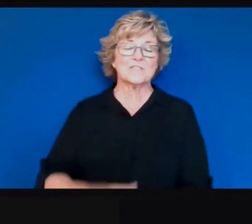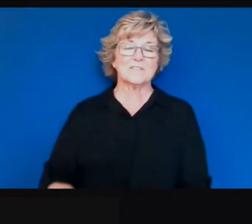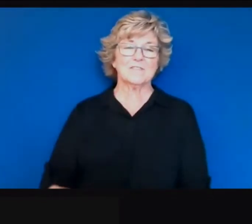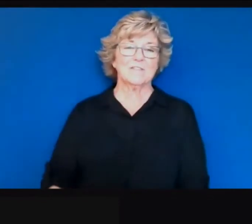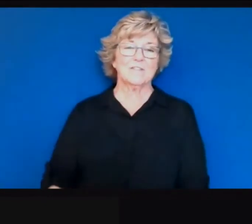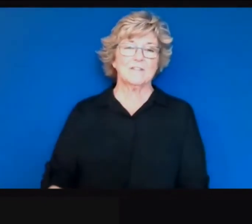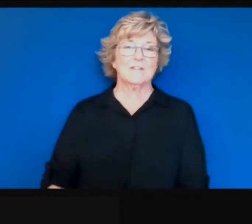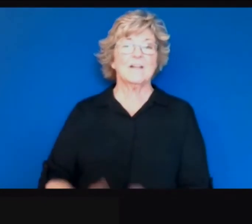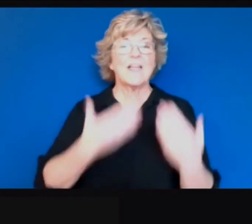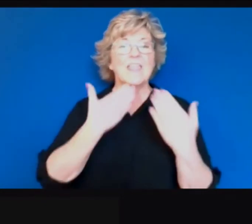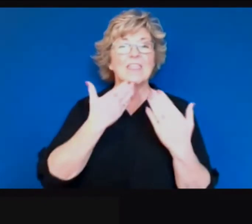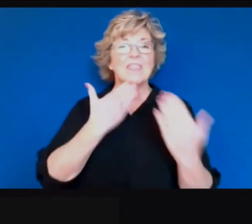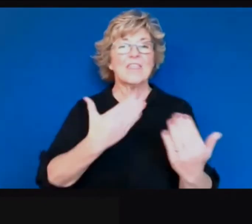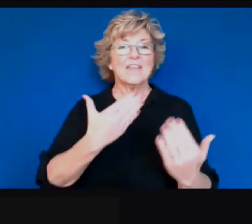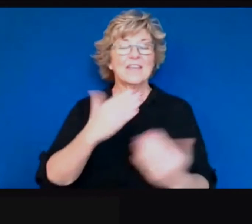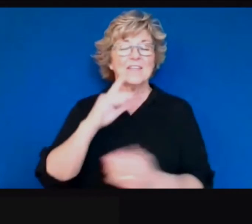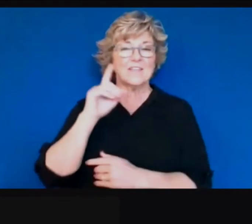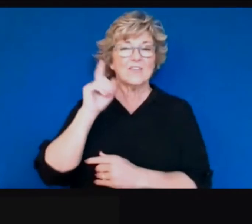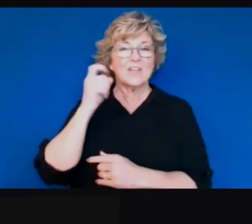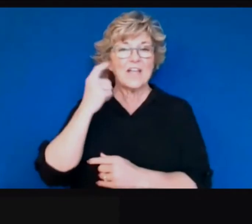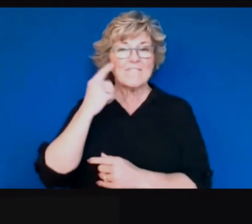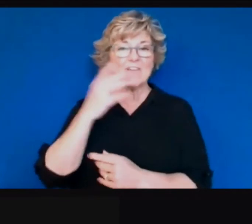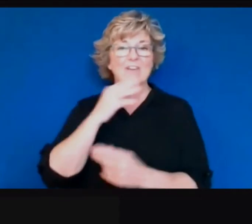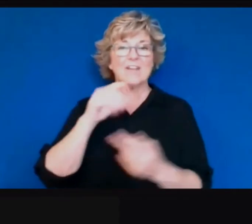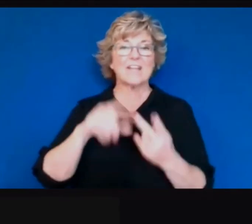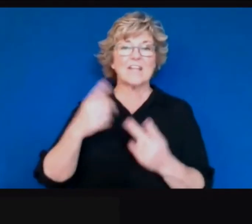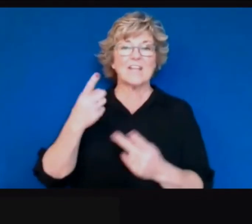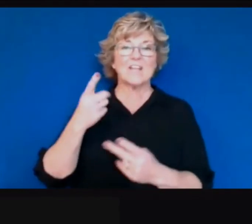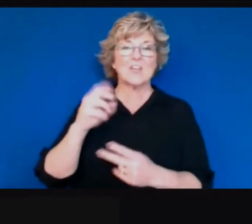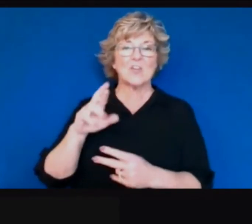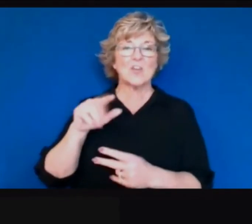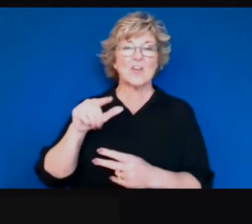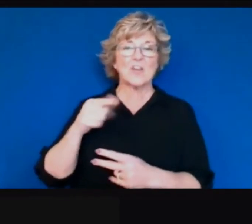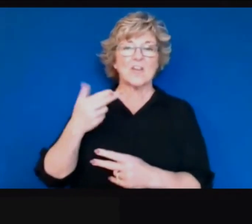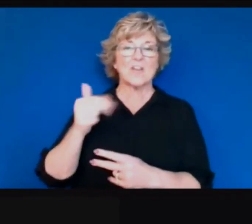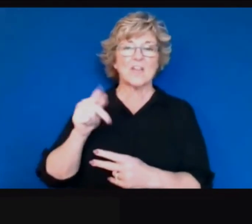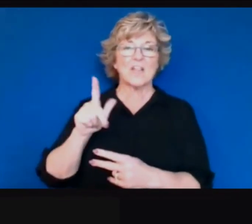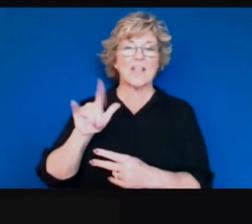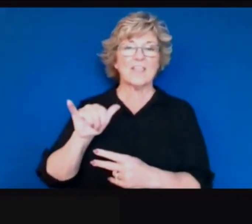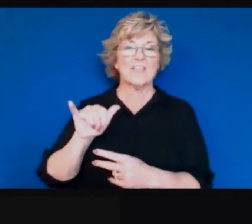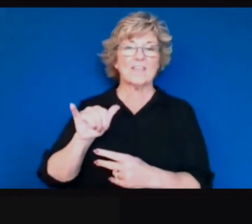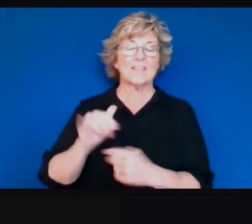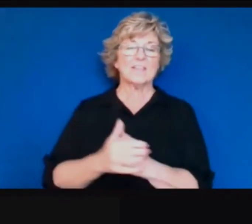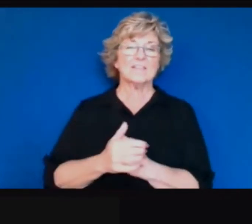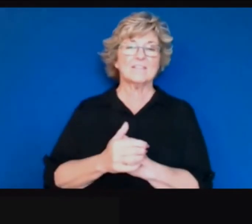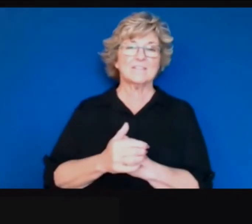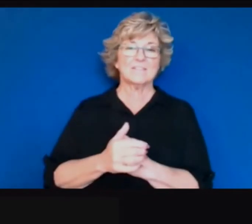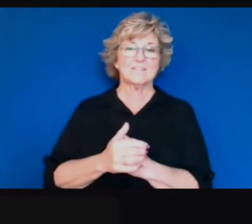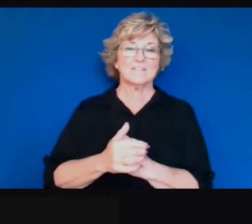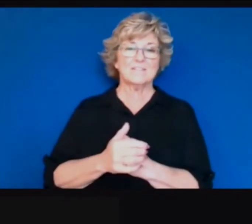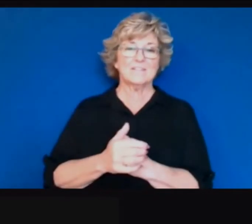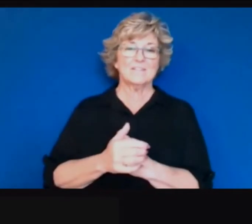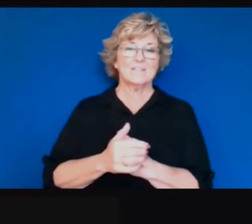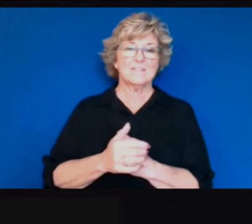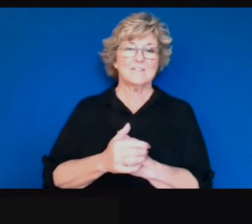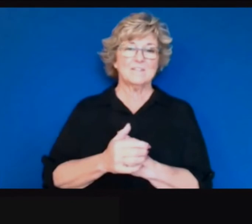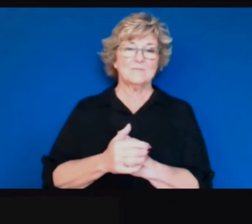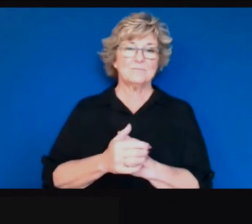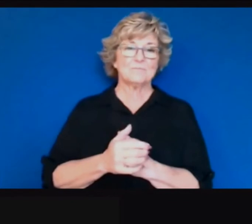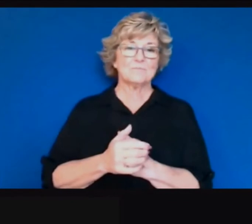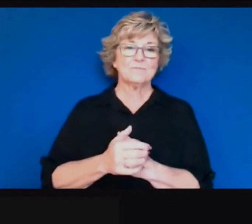Thank you, Governor and Dr. Daly, for the update today. Maybe a slight tangent here from such